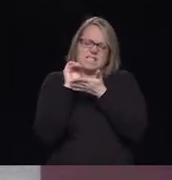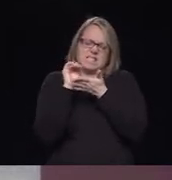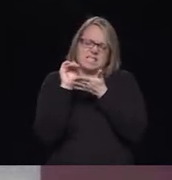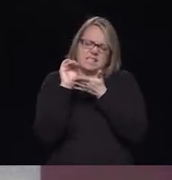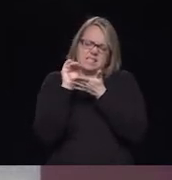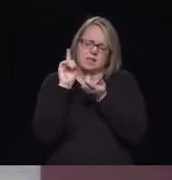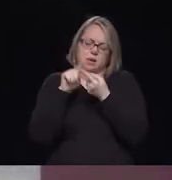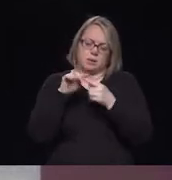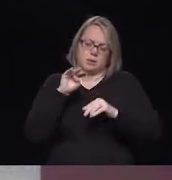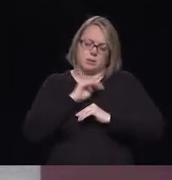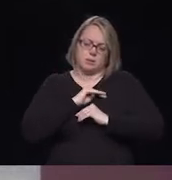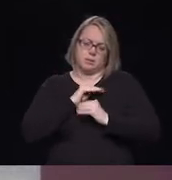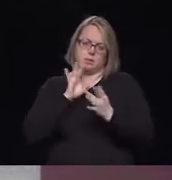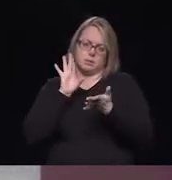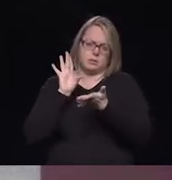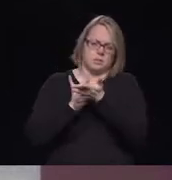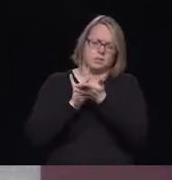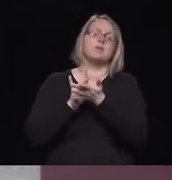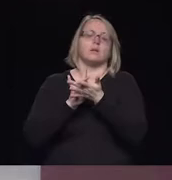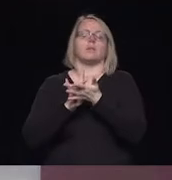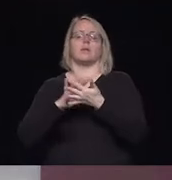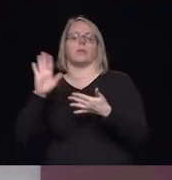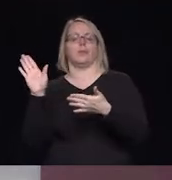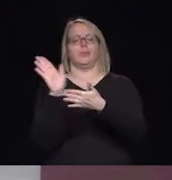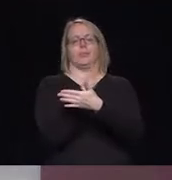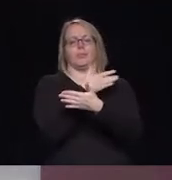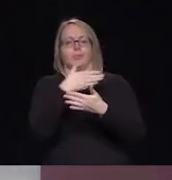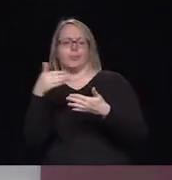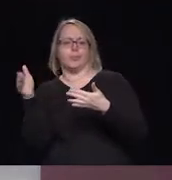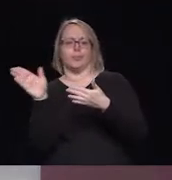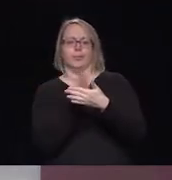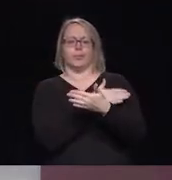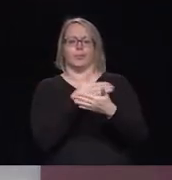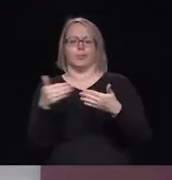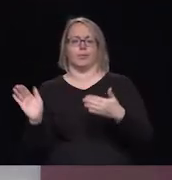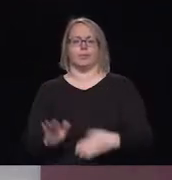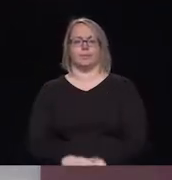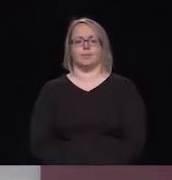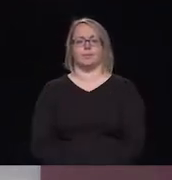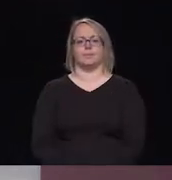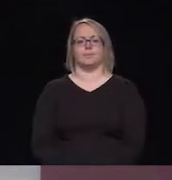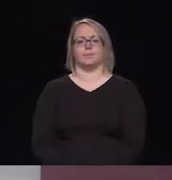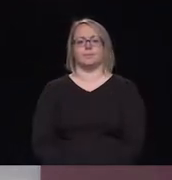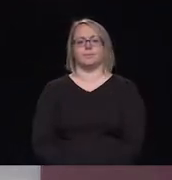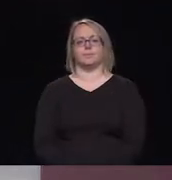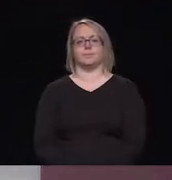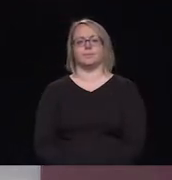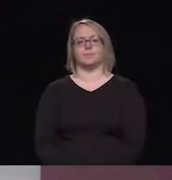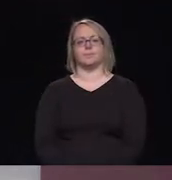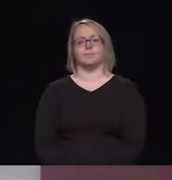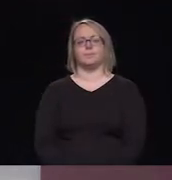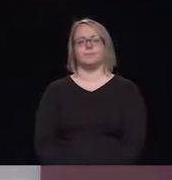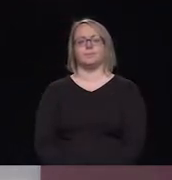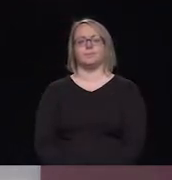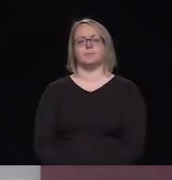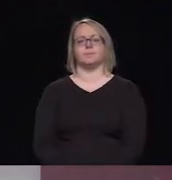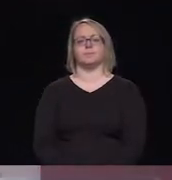Now with the remaining space here, we're going to do just white and hopefully you'll get even brighter.